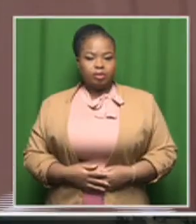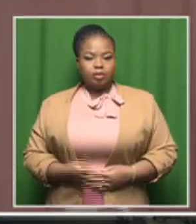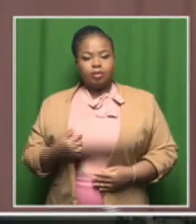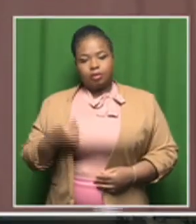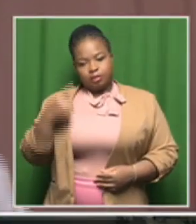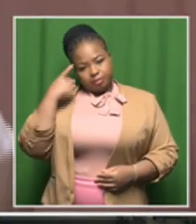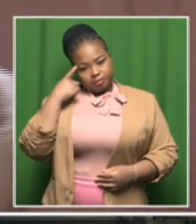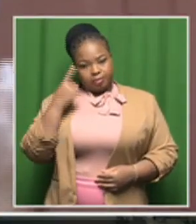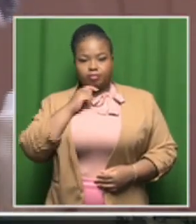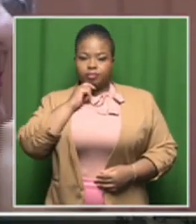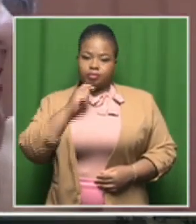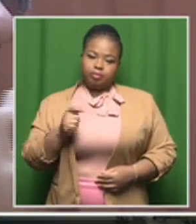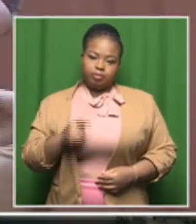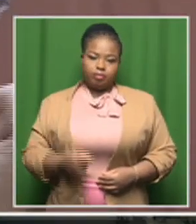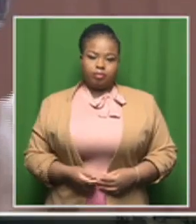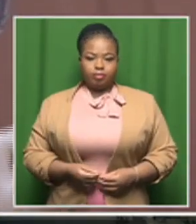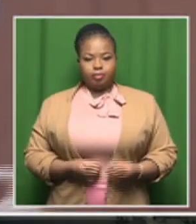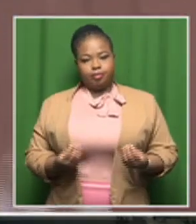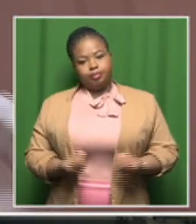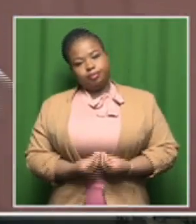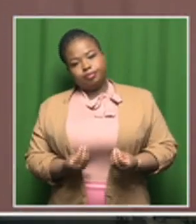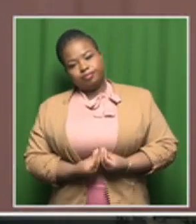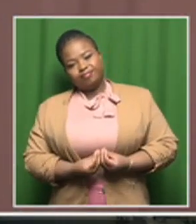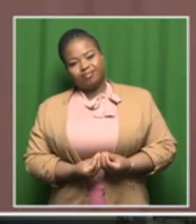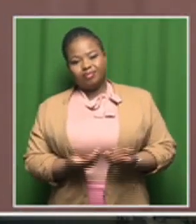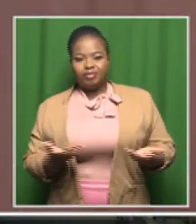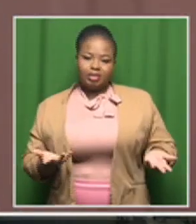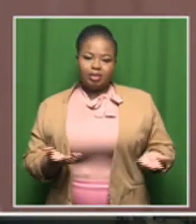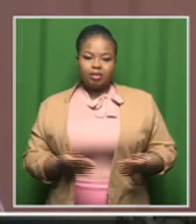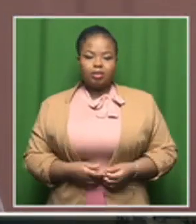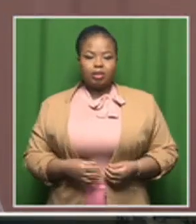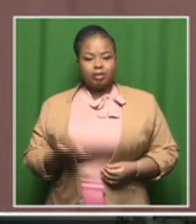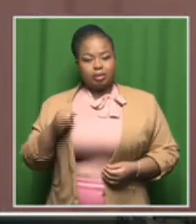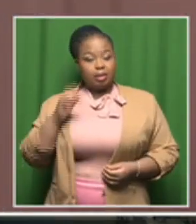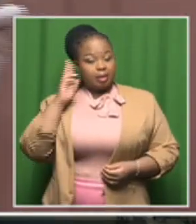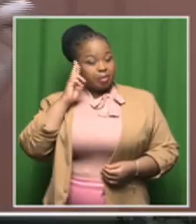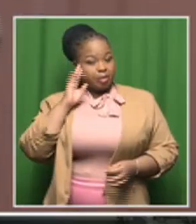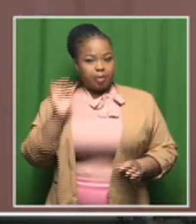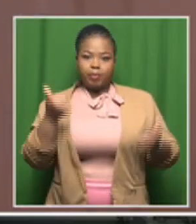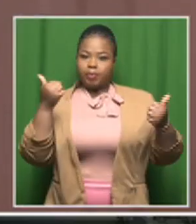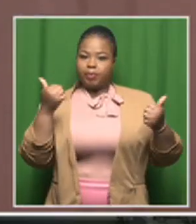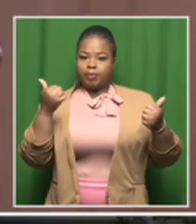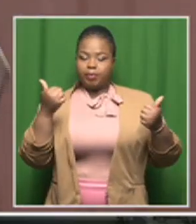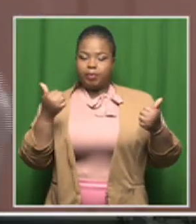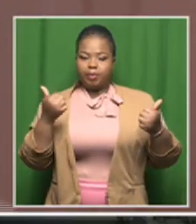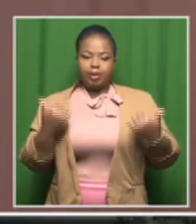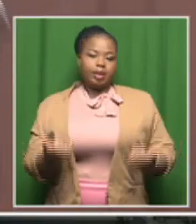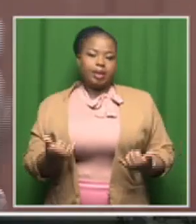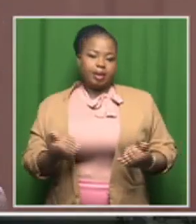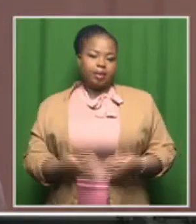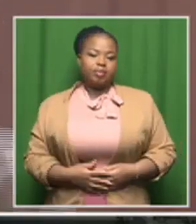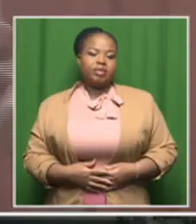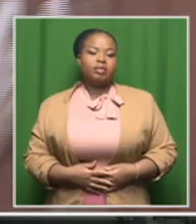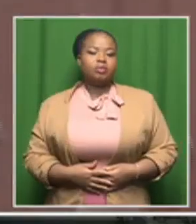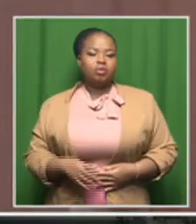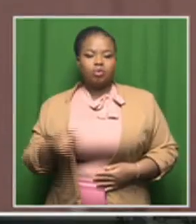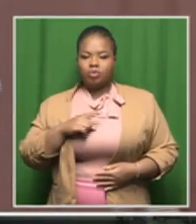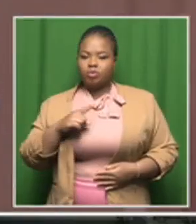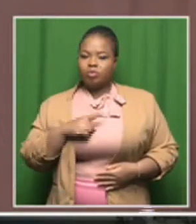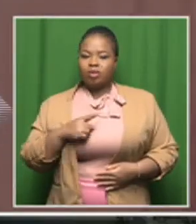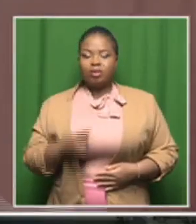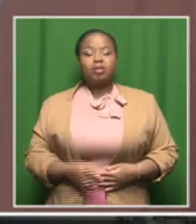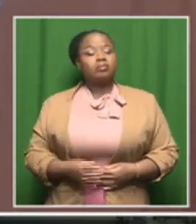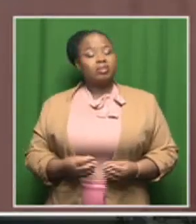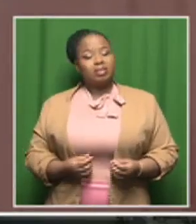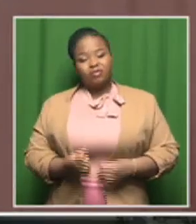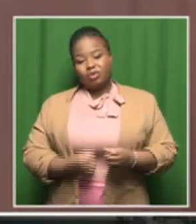think it is something that is very fresh in my mind, even now, at so many years afterwards. You